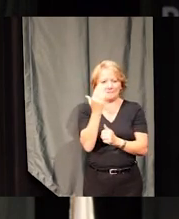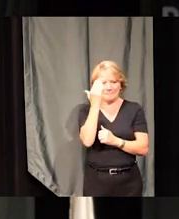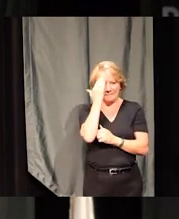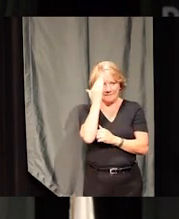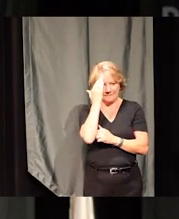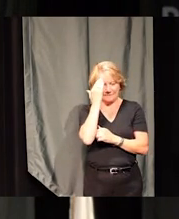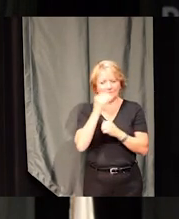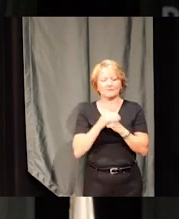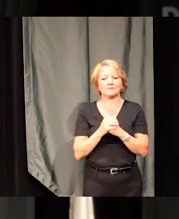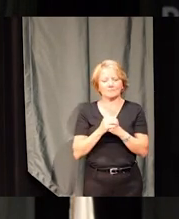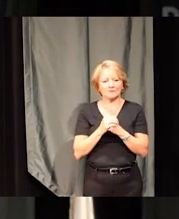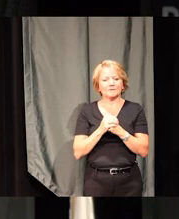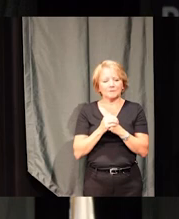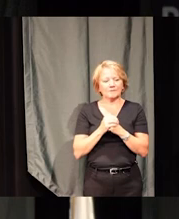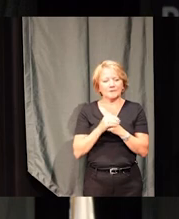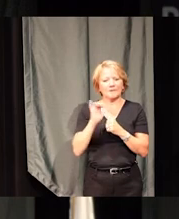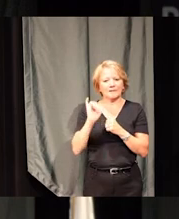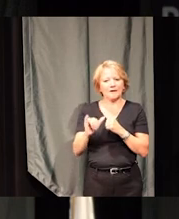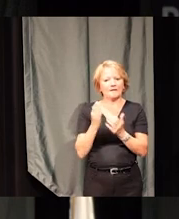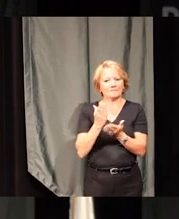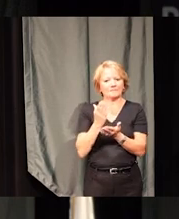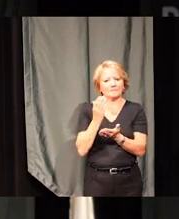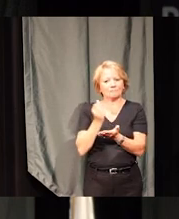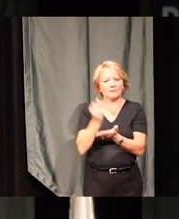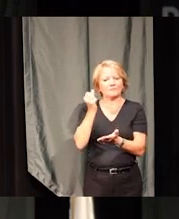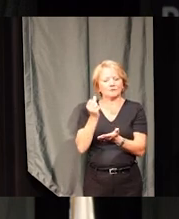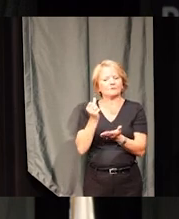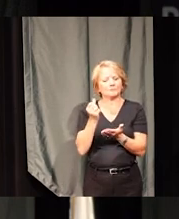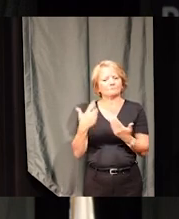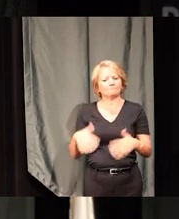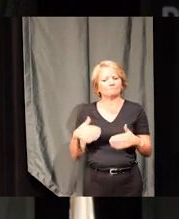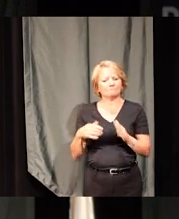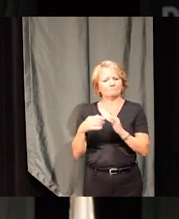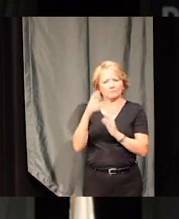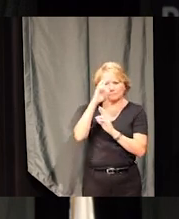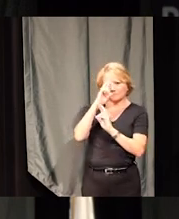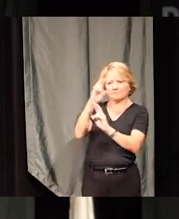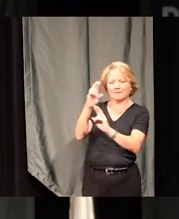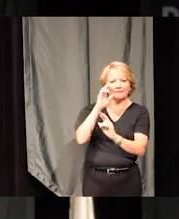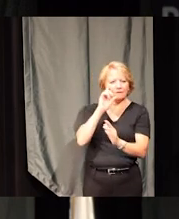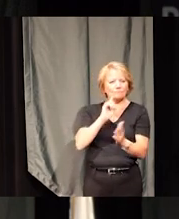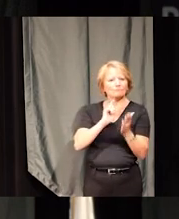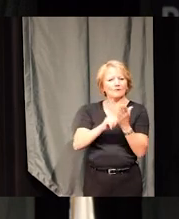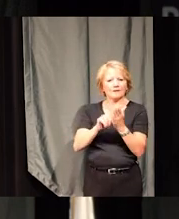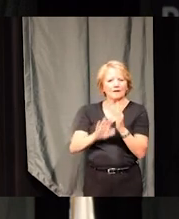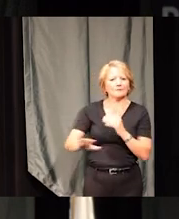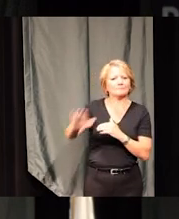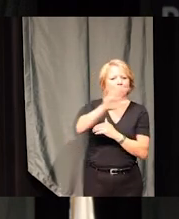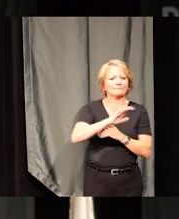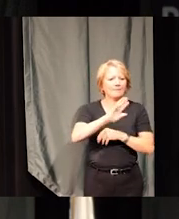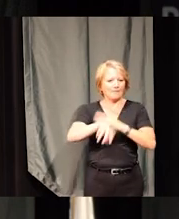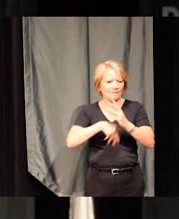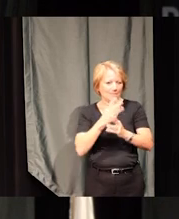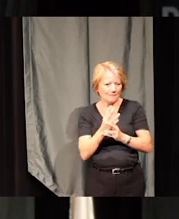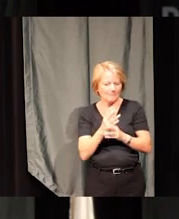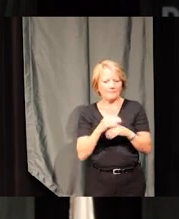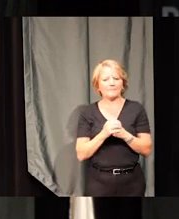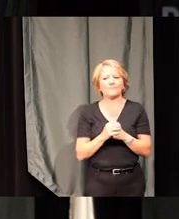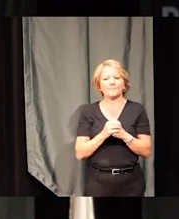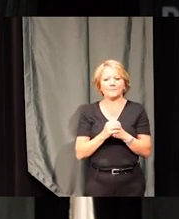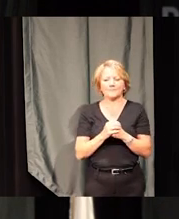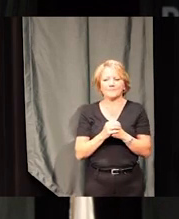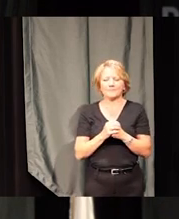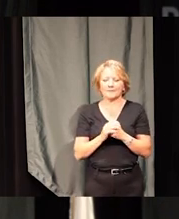knowledge. It is a credential that is respected and recognized throughout the world.